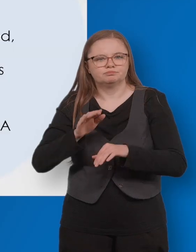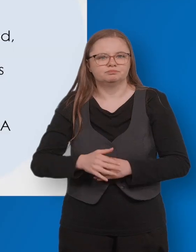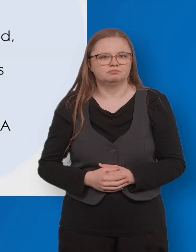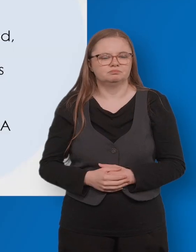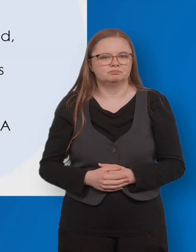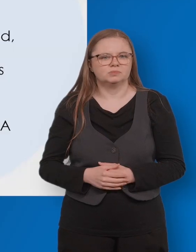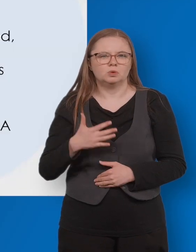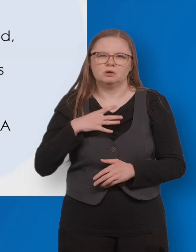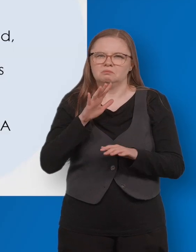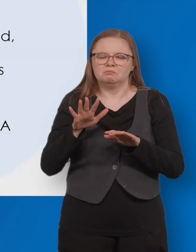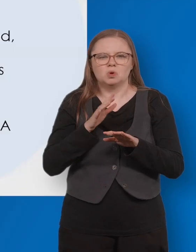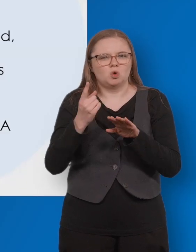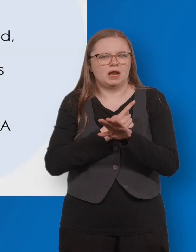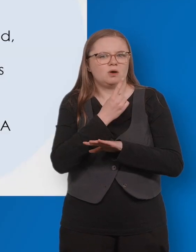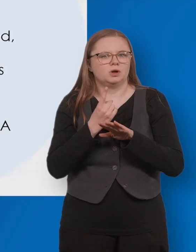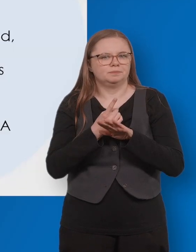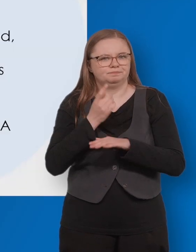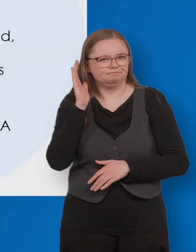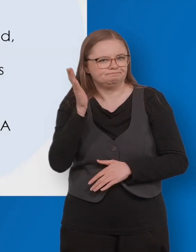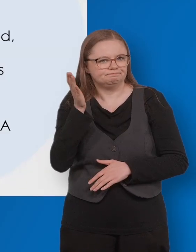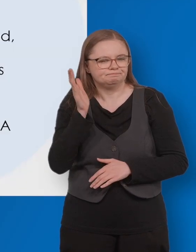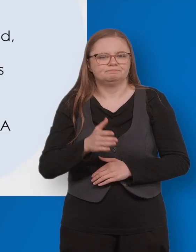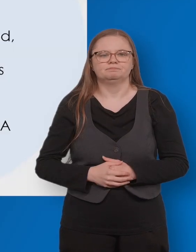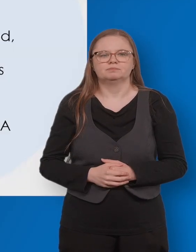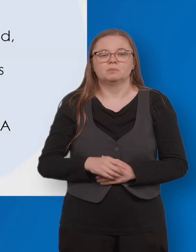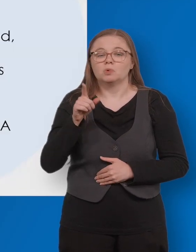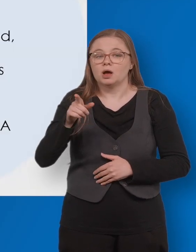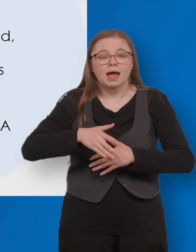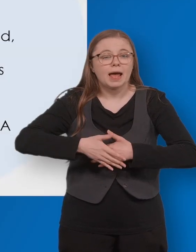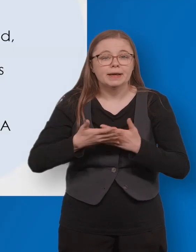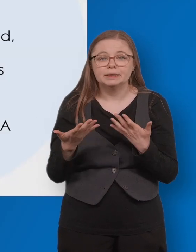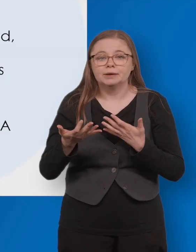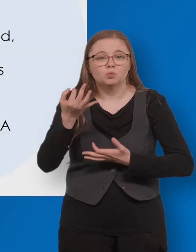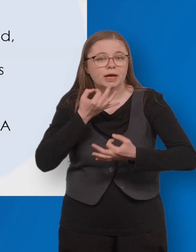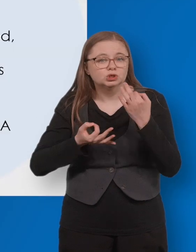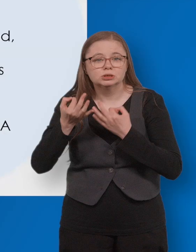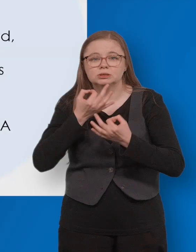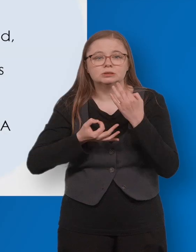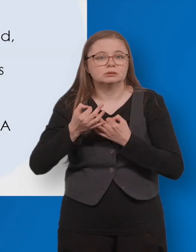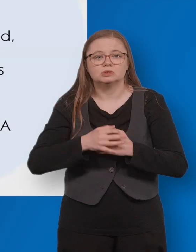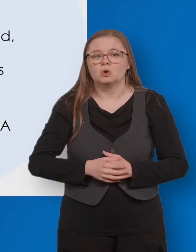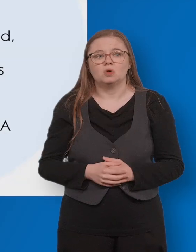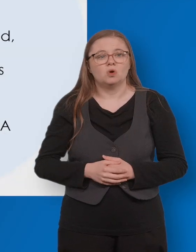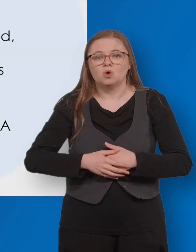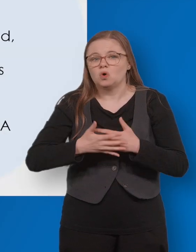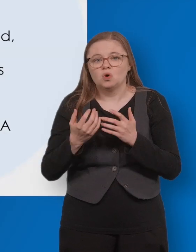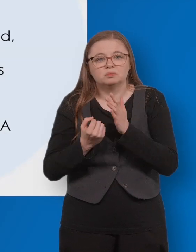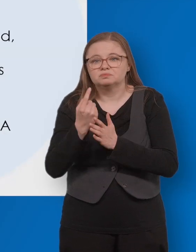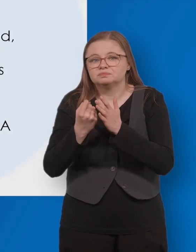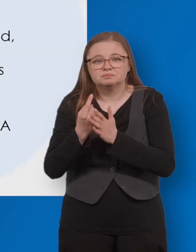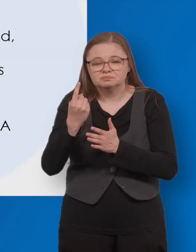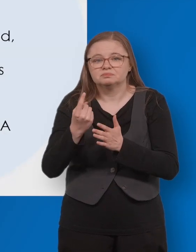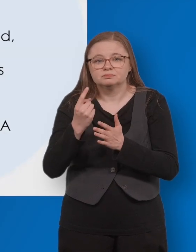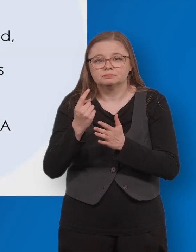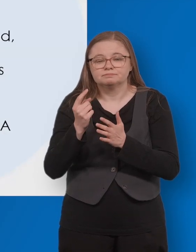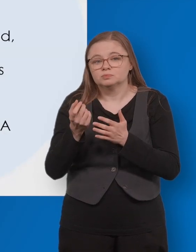best part of an hour that we have with you. But if you've got any kind of questions or anything that's more as we go along, then